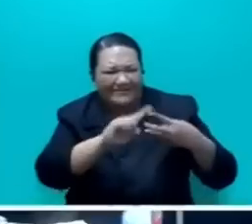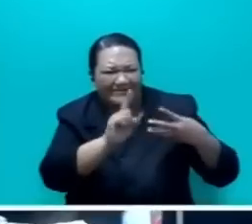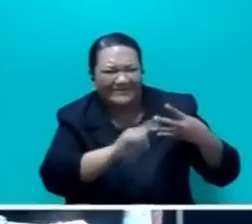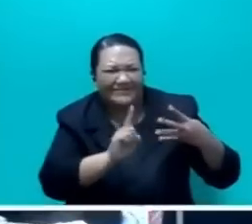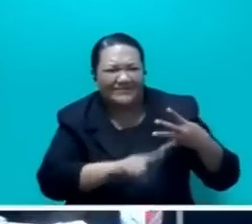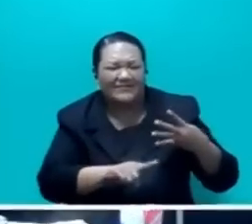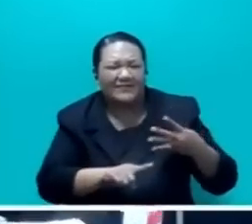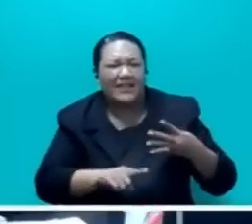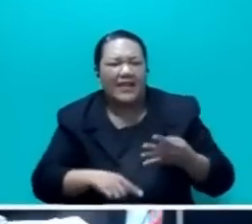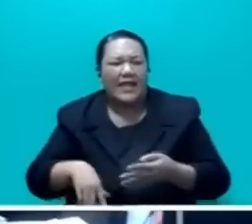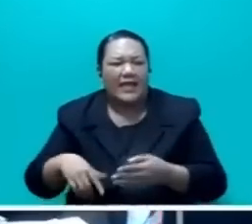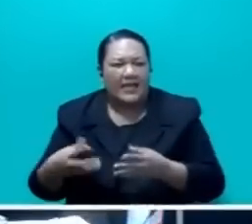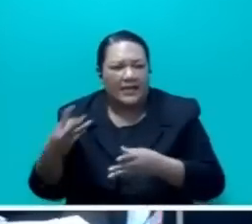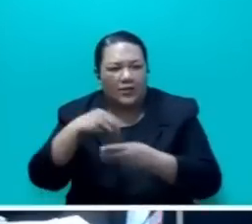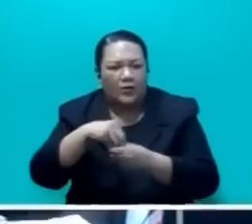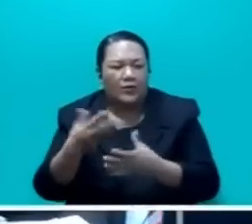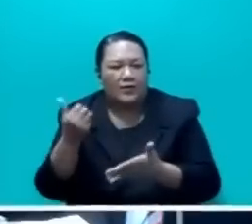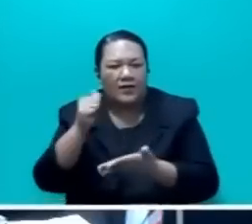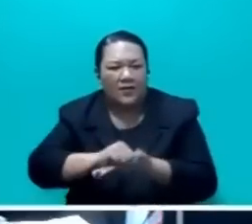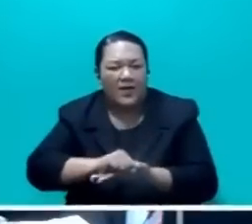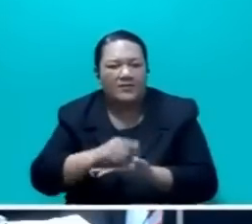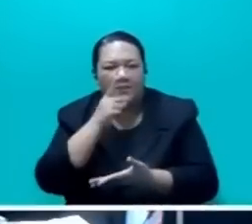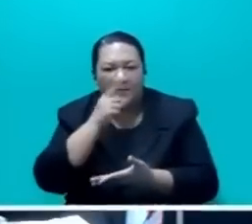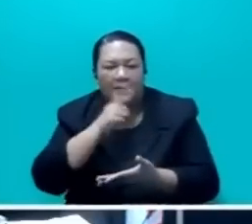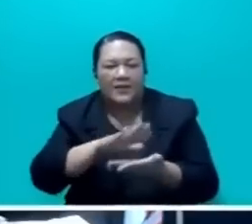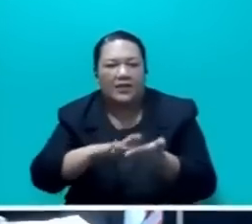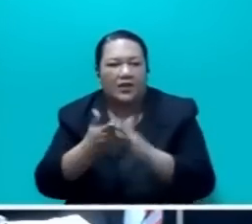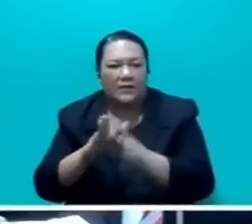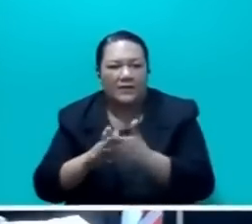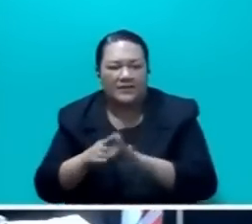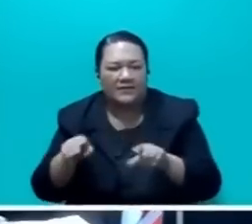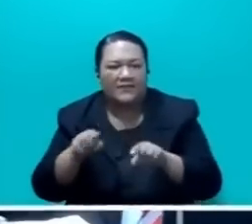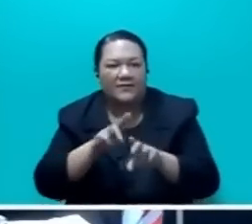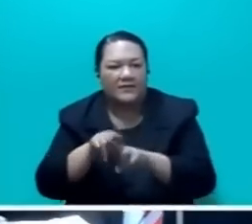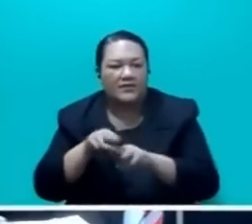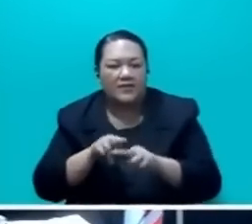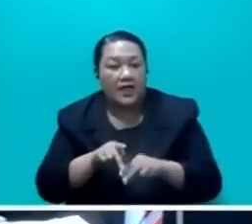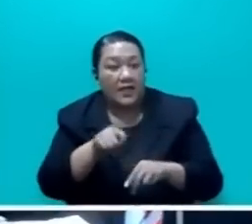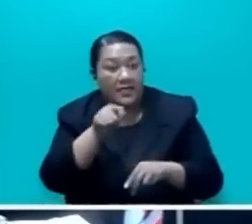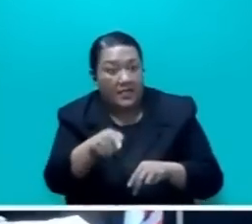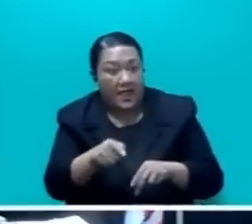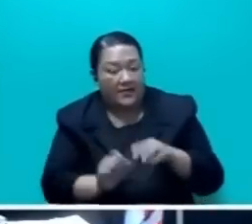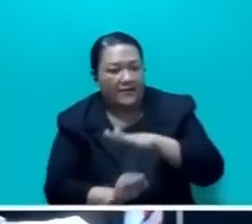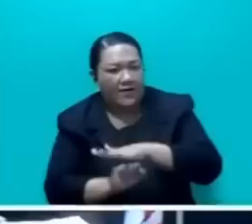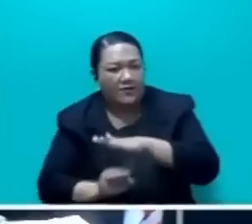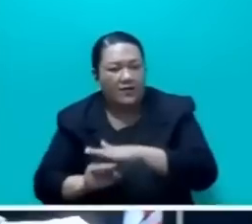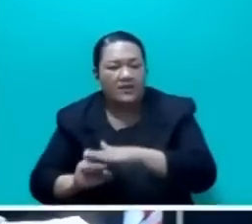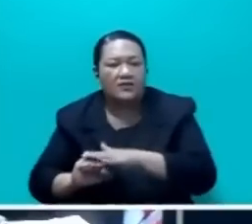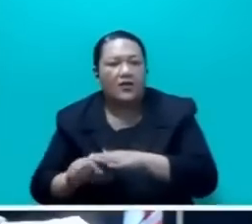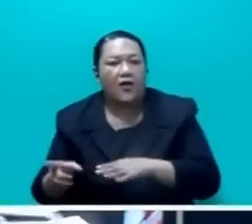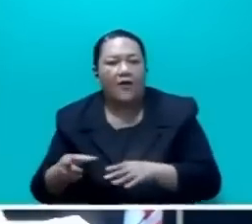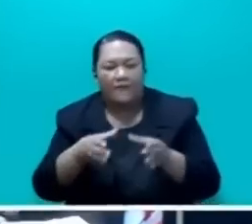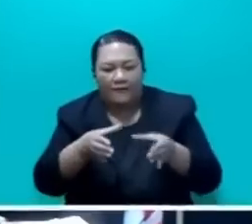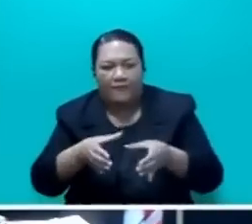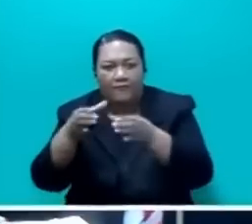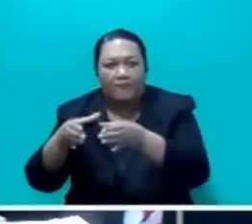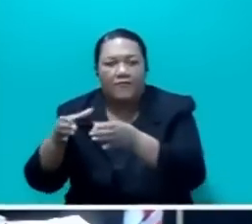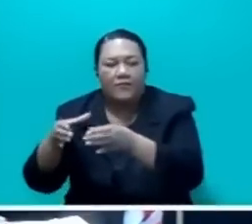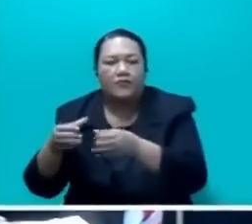of community in Fiji. These are the foundation and pillars of which a strong and prosperous nation is built upon.